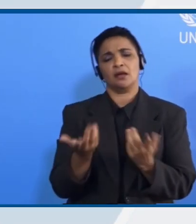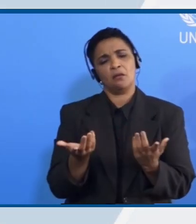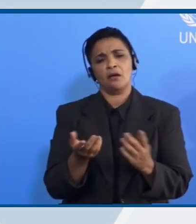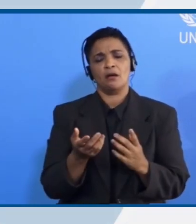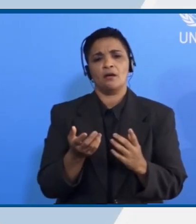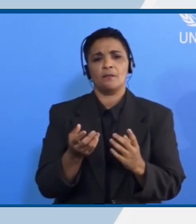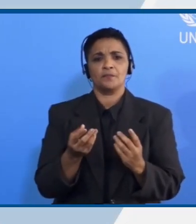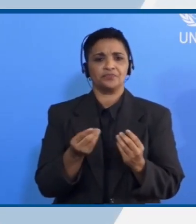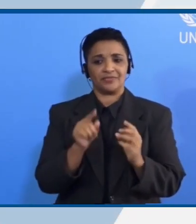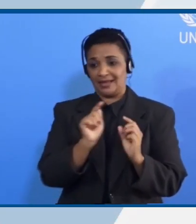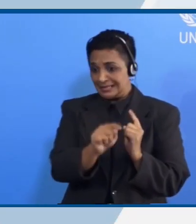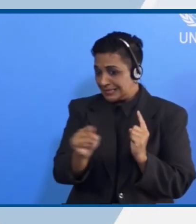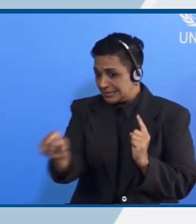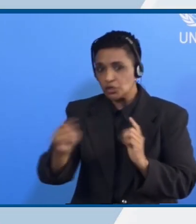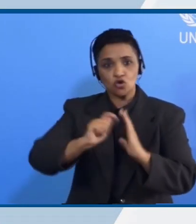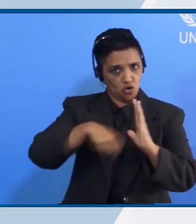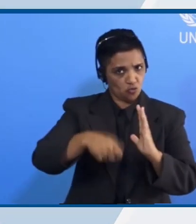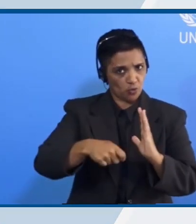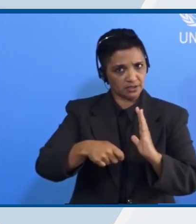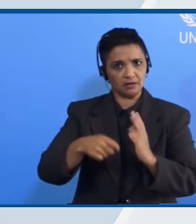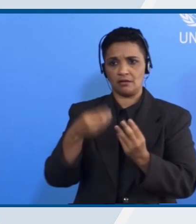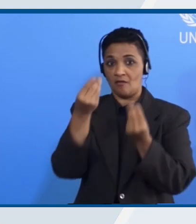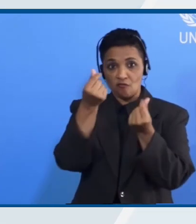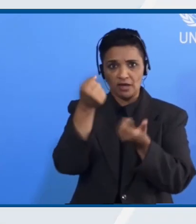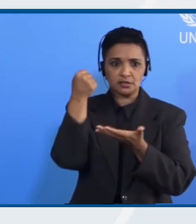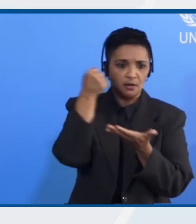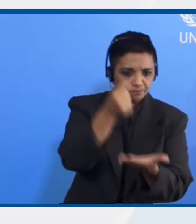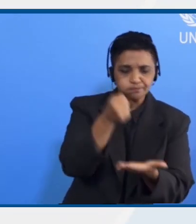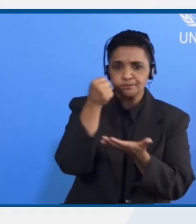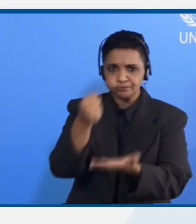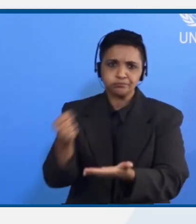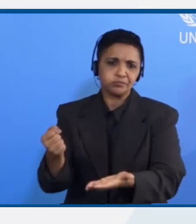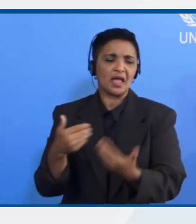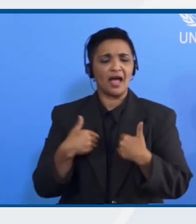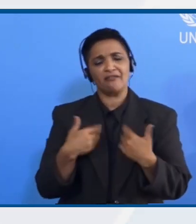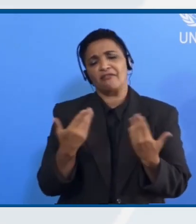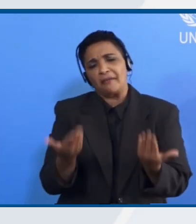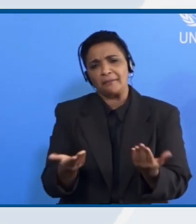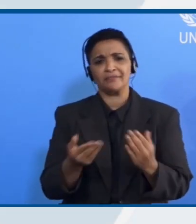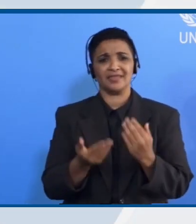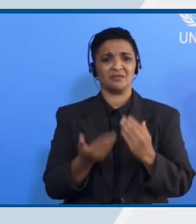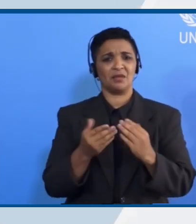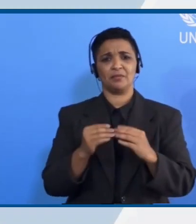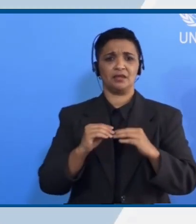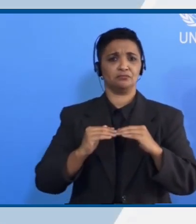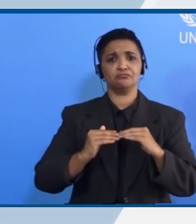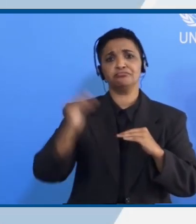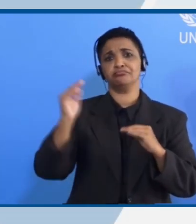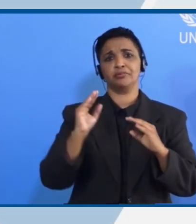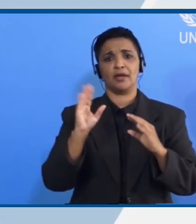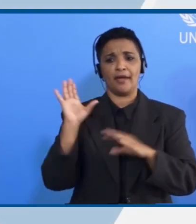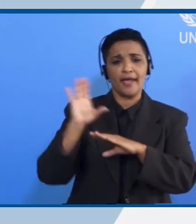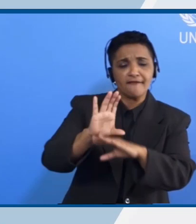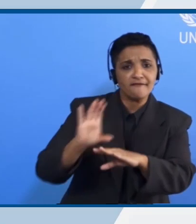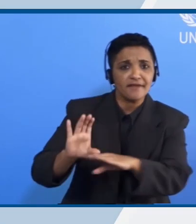these projects have financed basically what amounts to being, poverty alleviation-driven